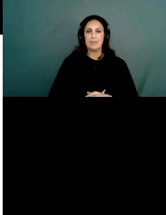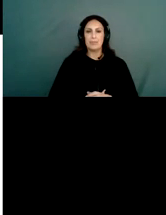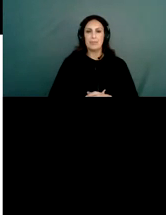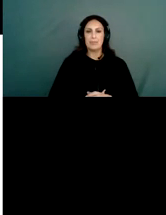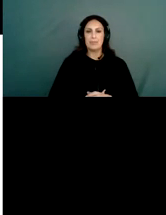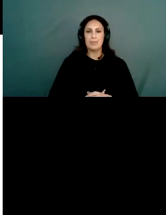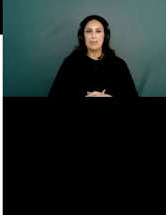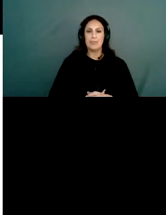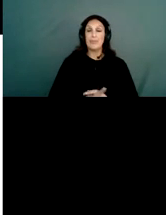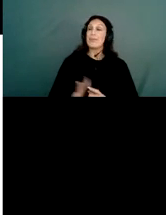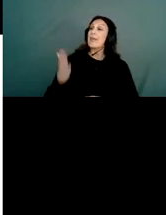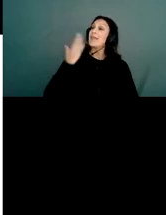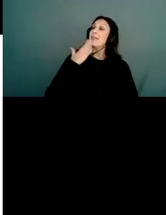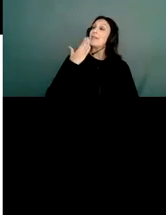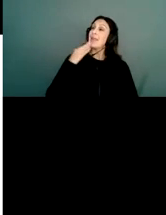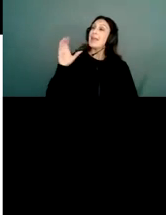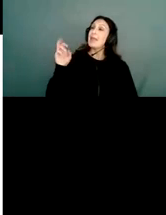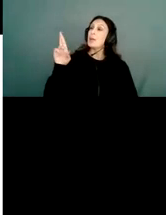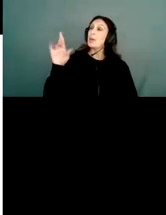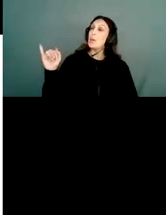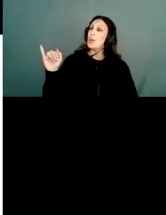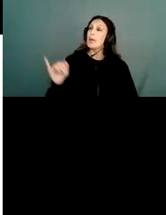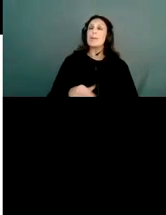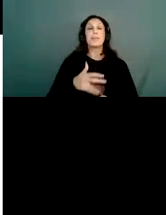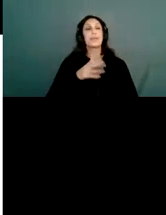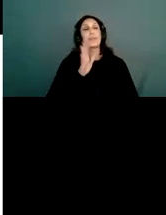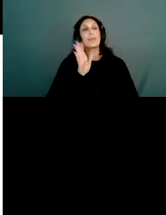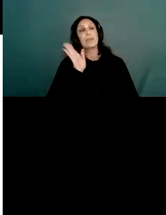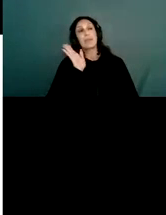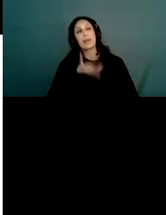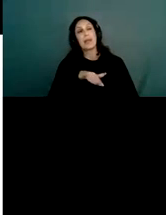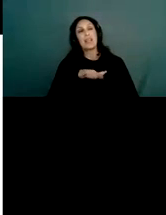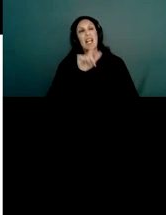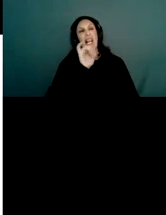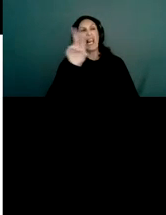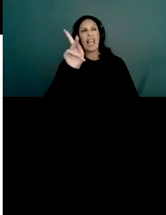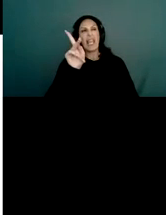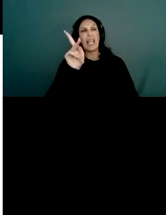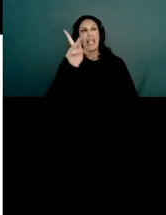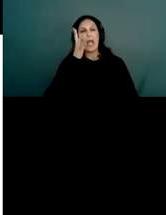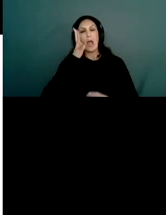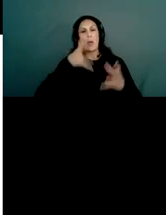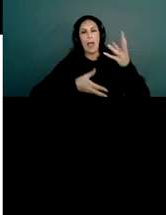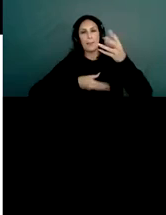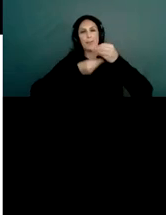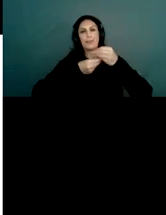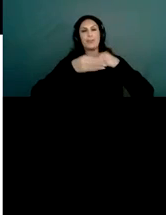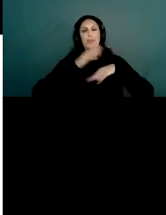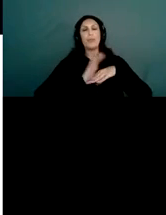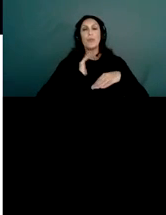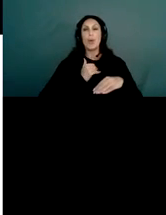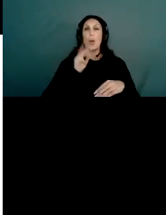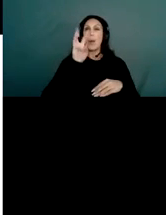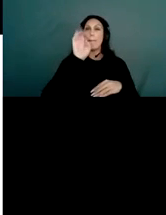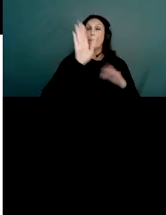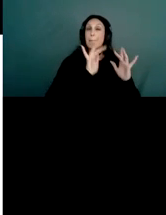Thank you, Corey. Families, I will also put a link to those resources on our website. So